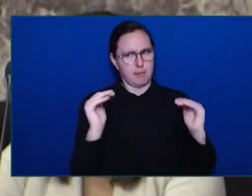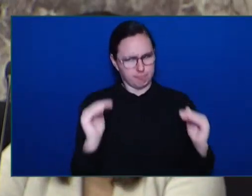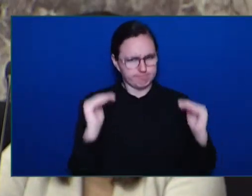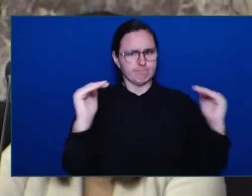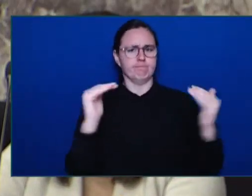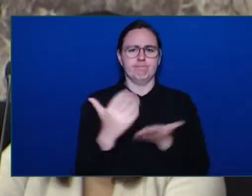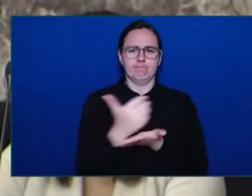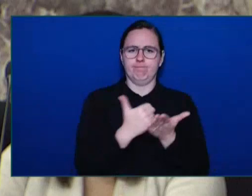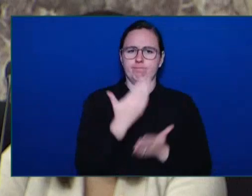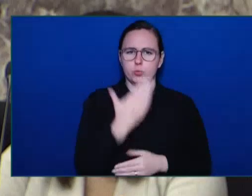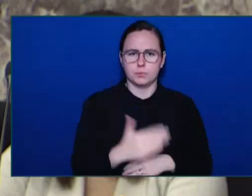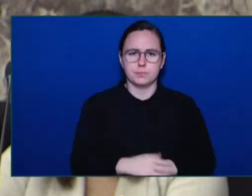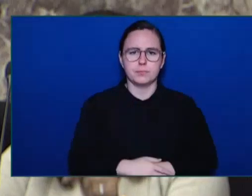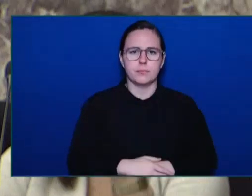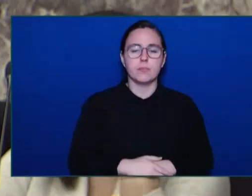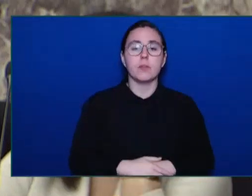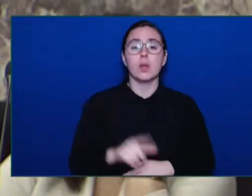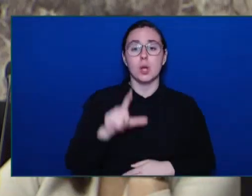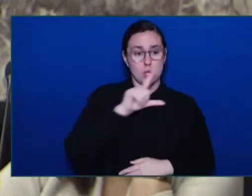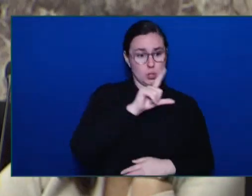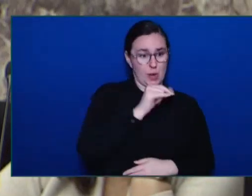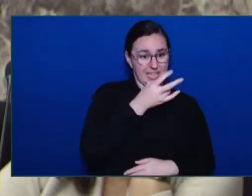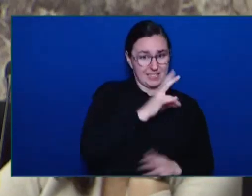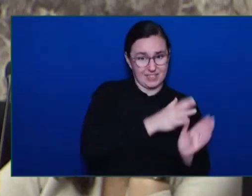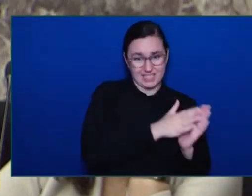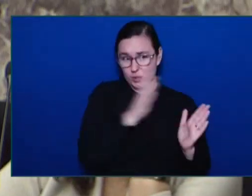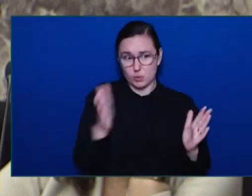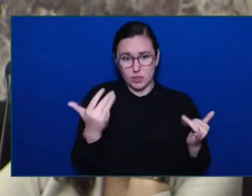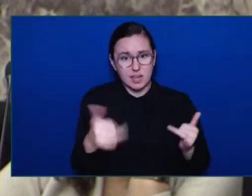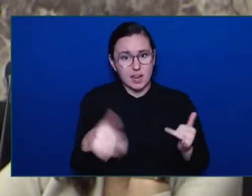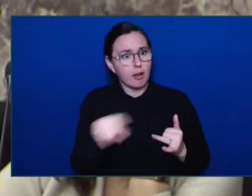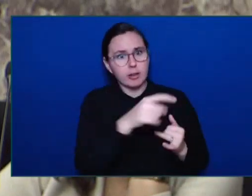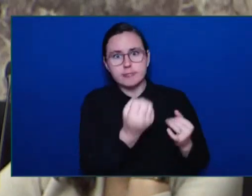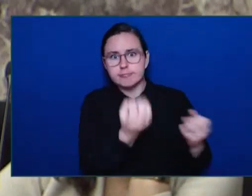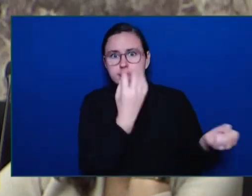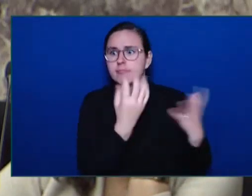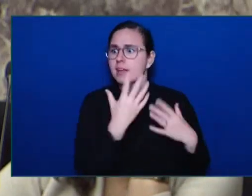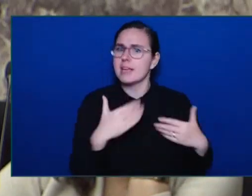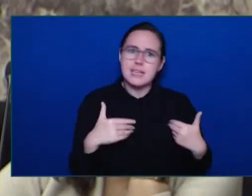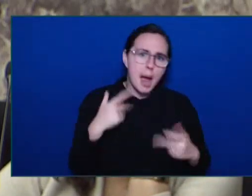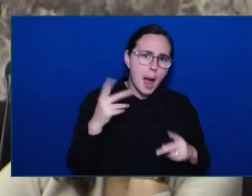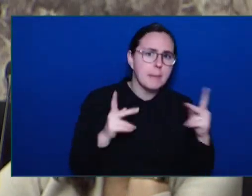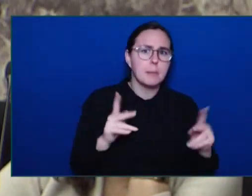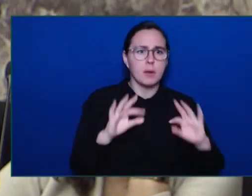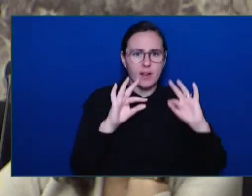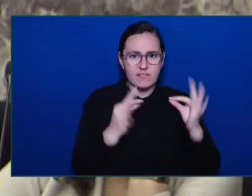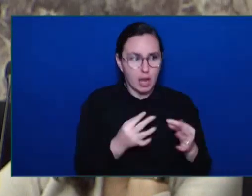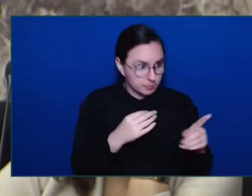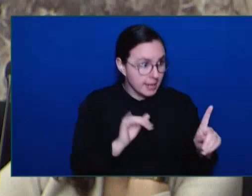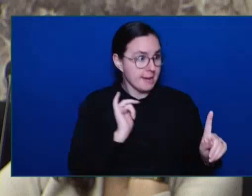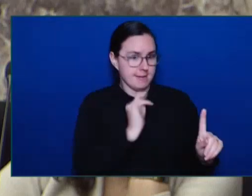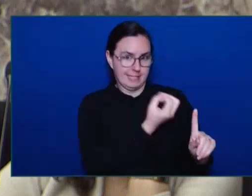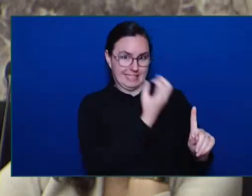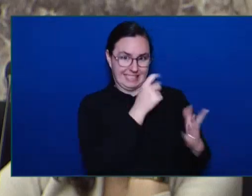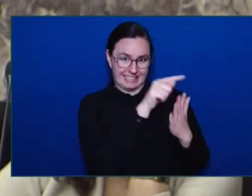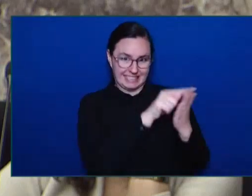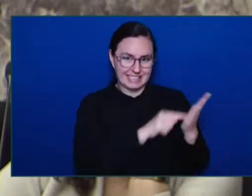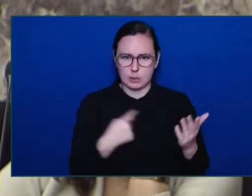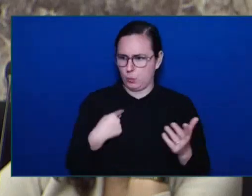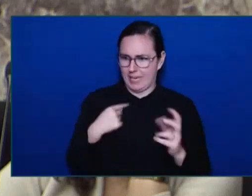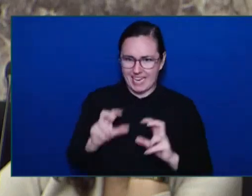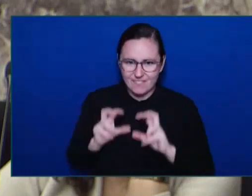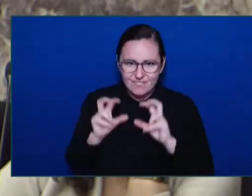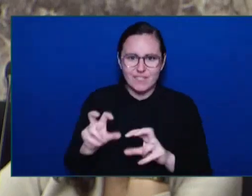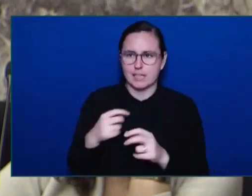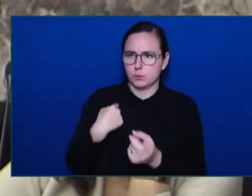they are feeling the difference on the ground of our investments in services, in supports for families, and in